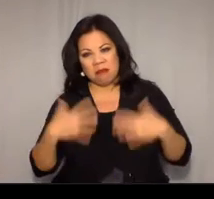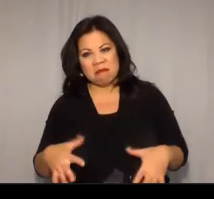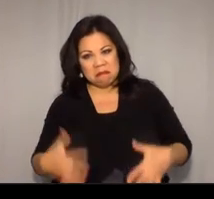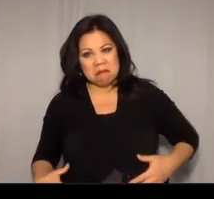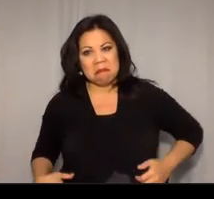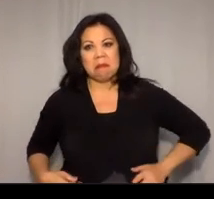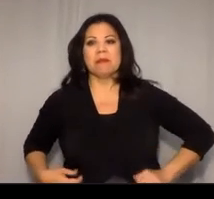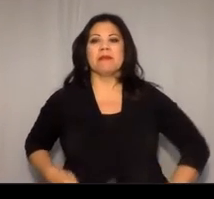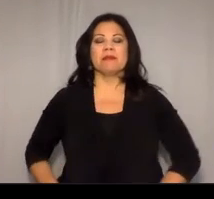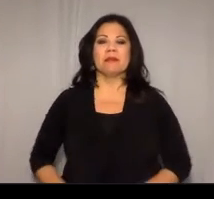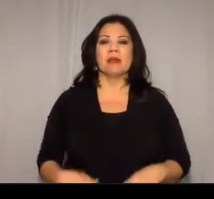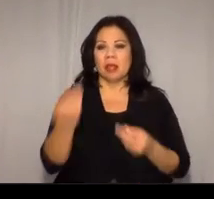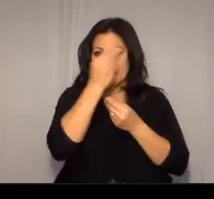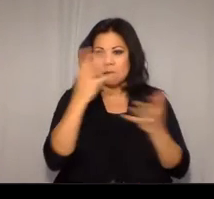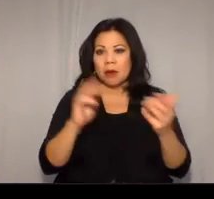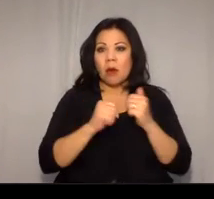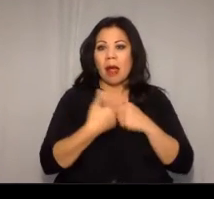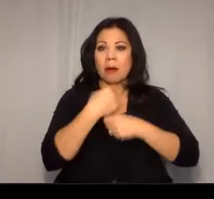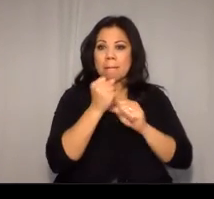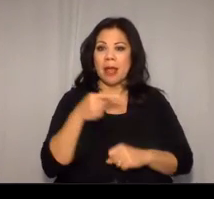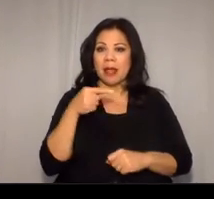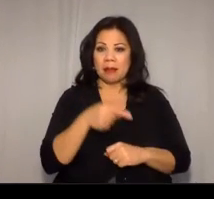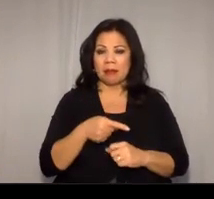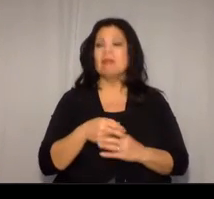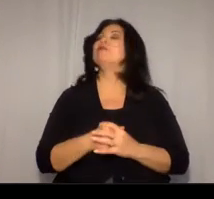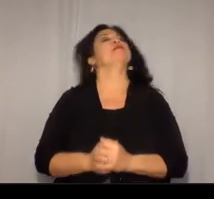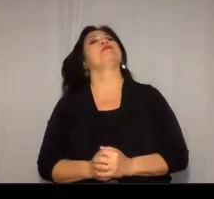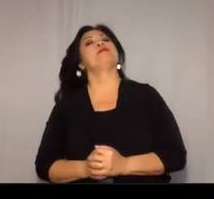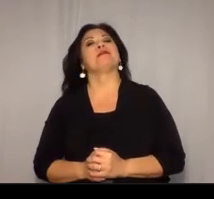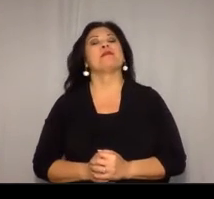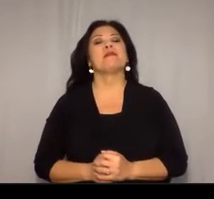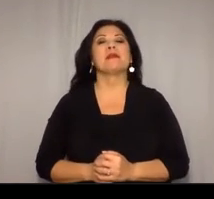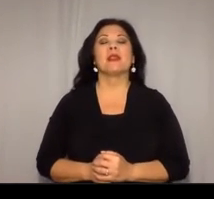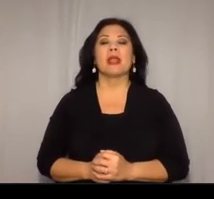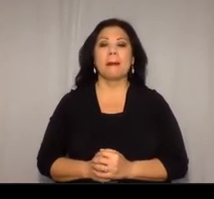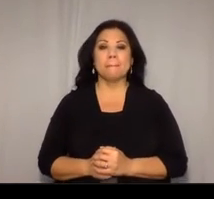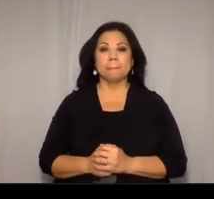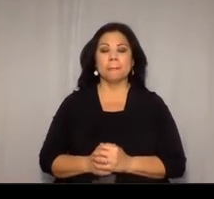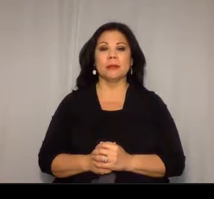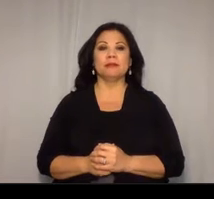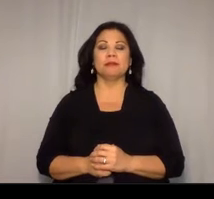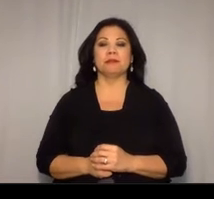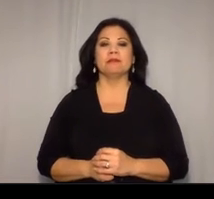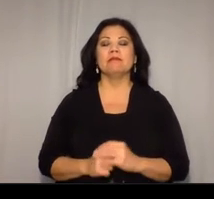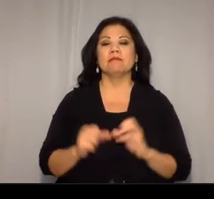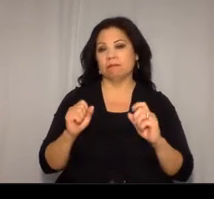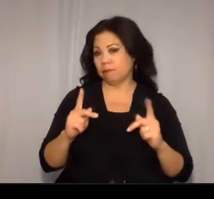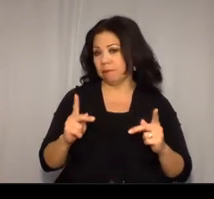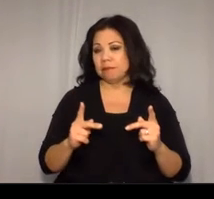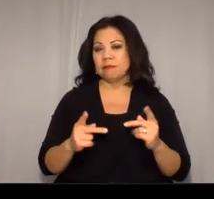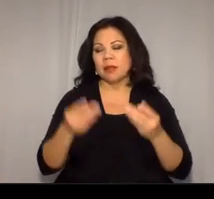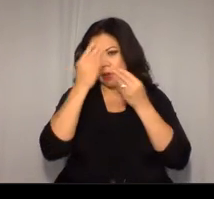let me share with you how to make this. All right, here comes the materials. I'm going to put this guy right over here.